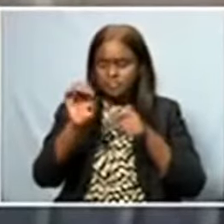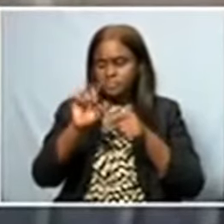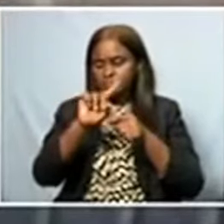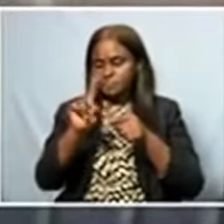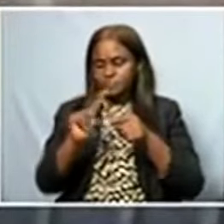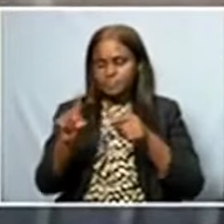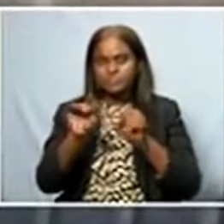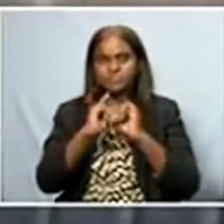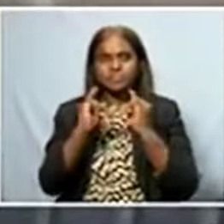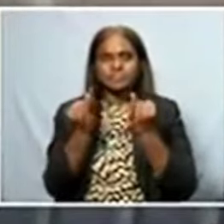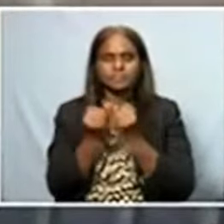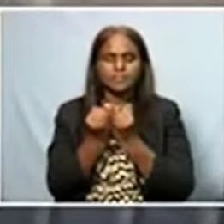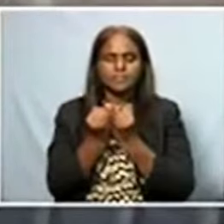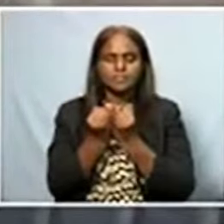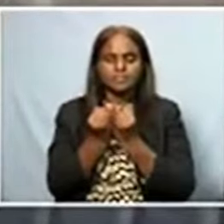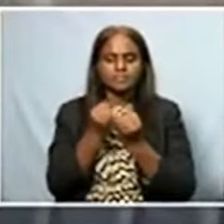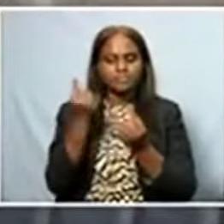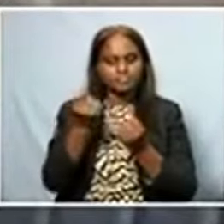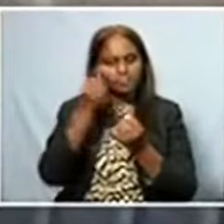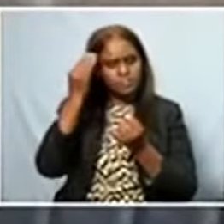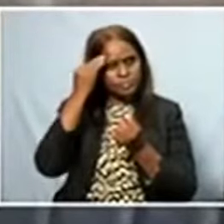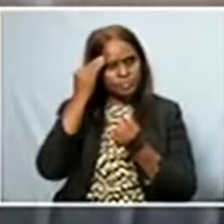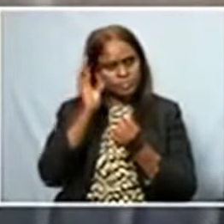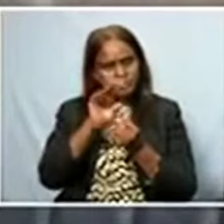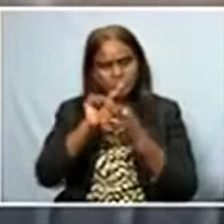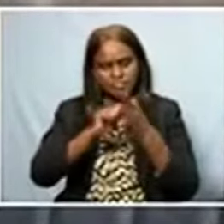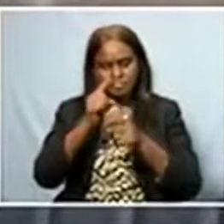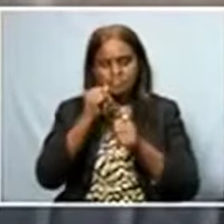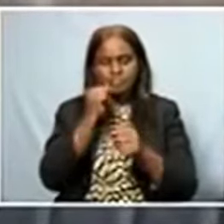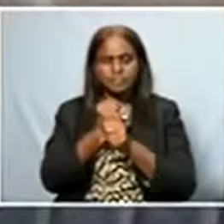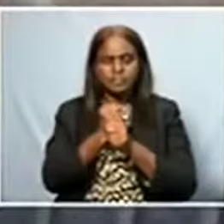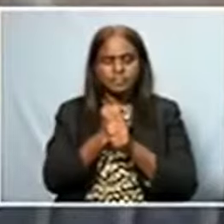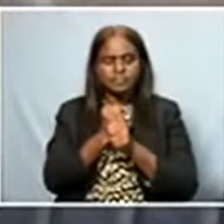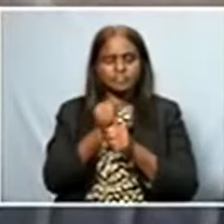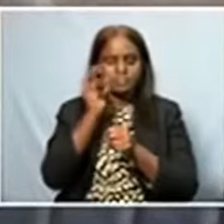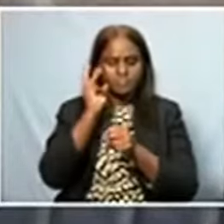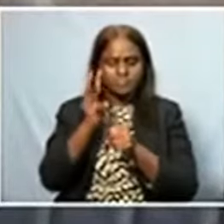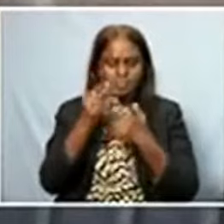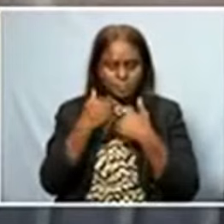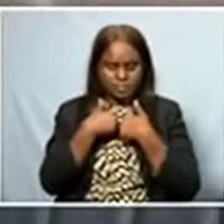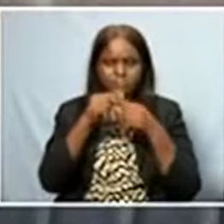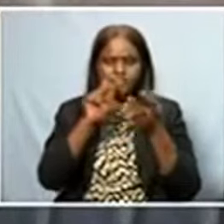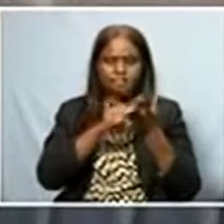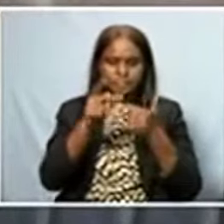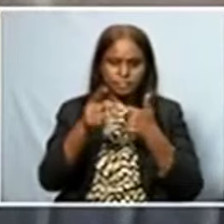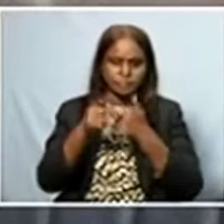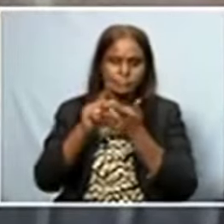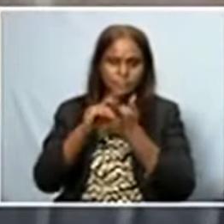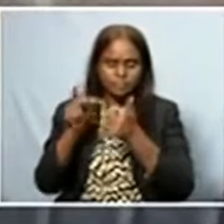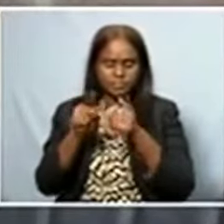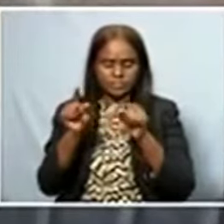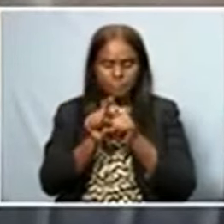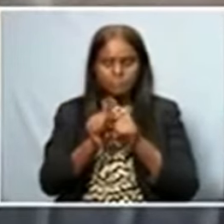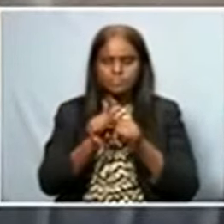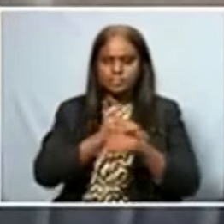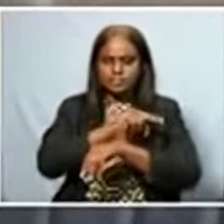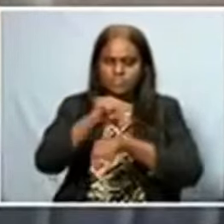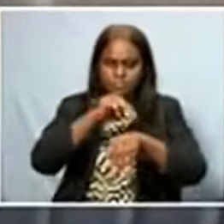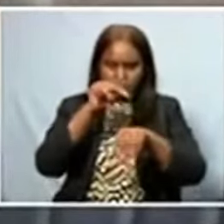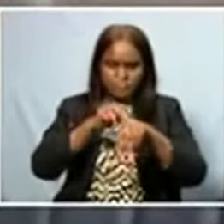institution, bearing in mind that next year they will be undertaking a